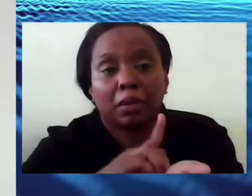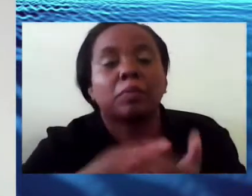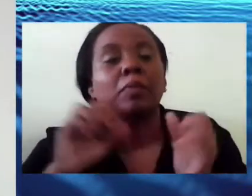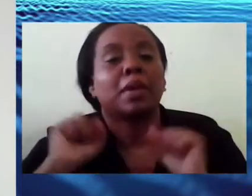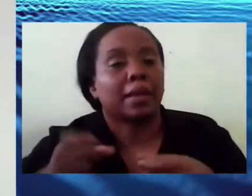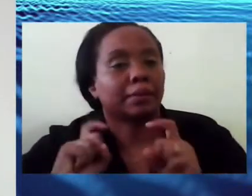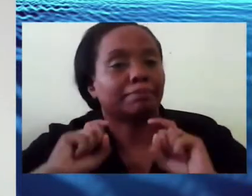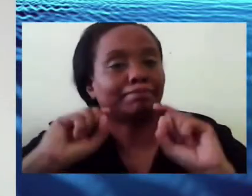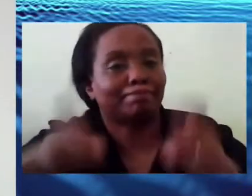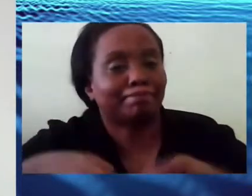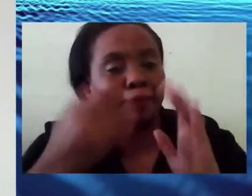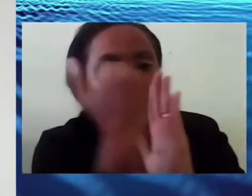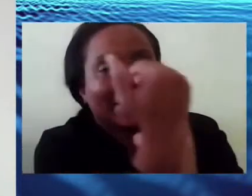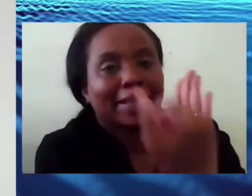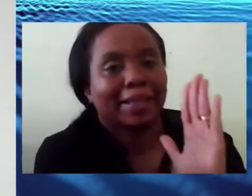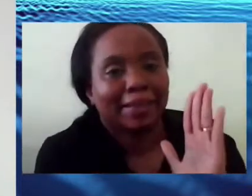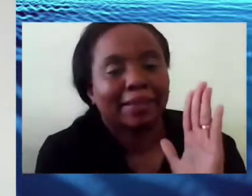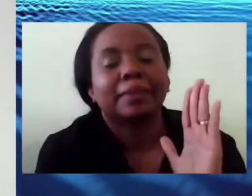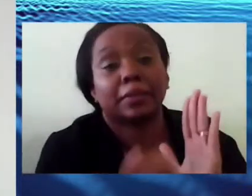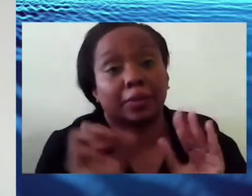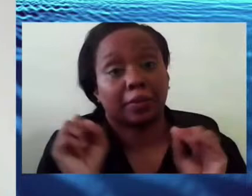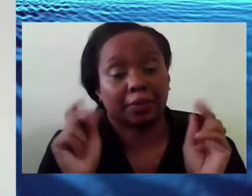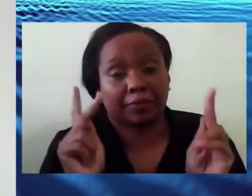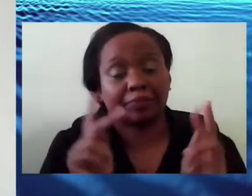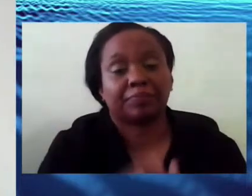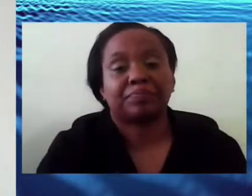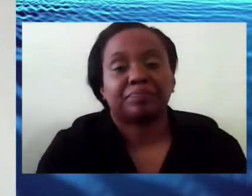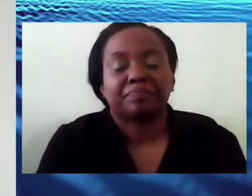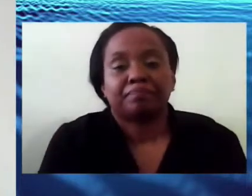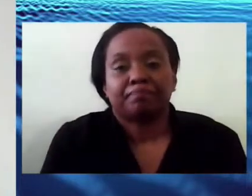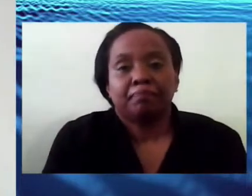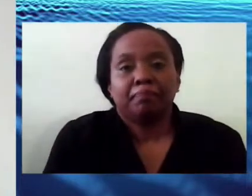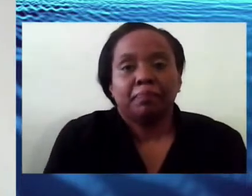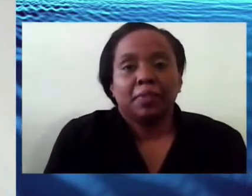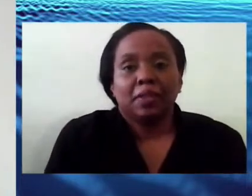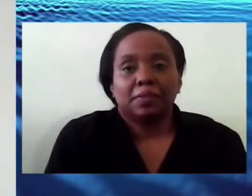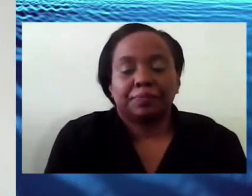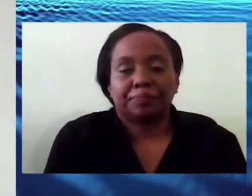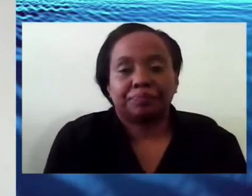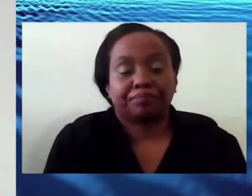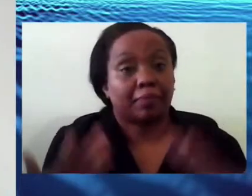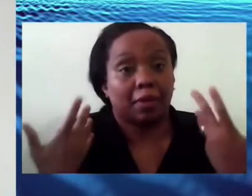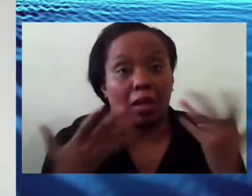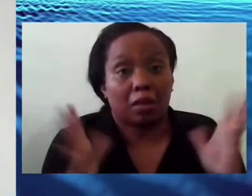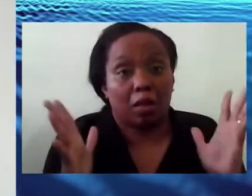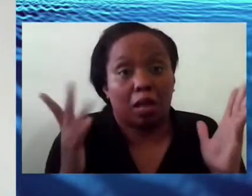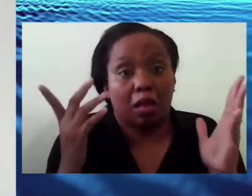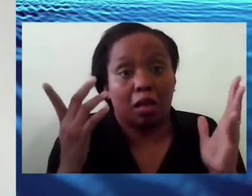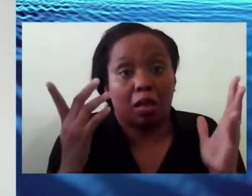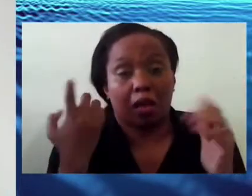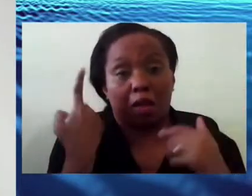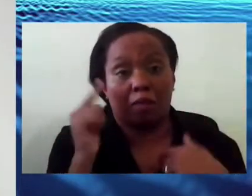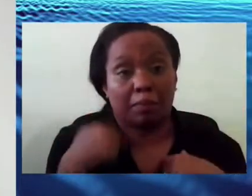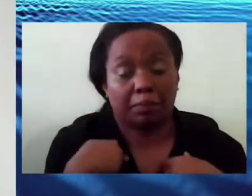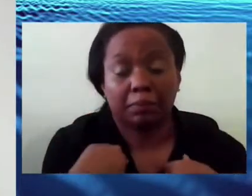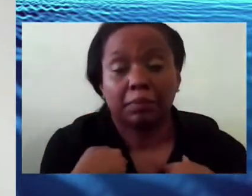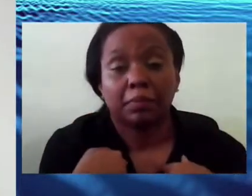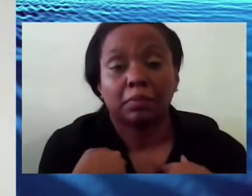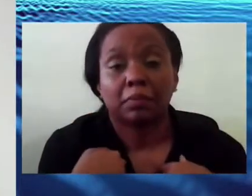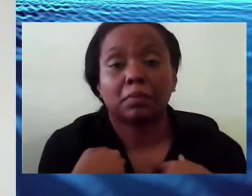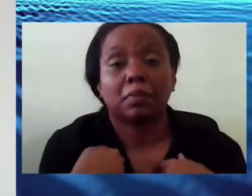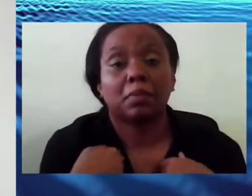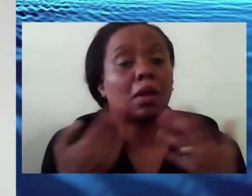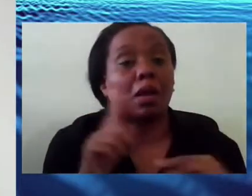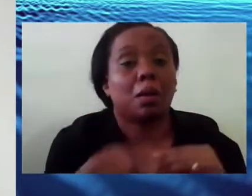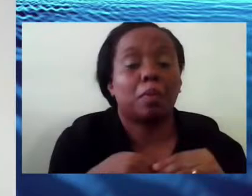who will be able to help you out. So that's it for me in terms of what you need to look out for and what you can do